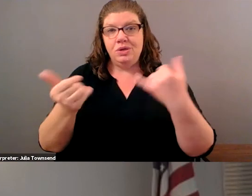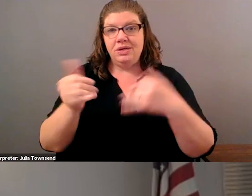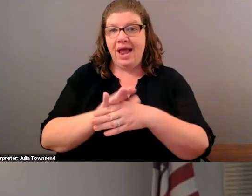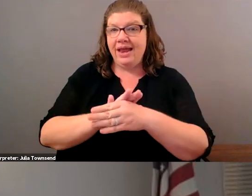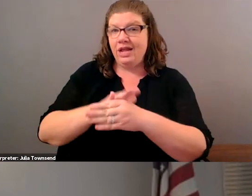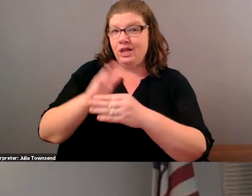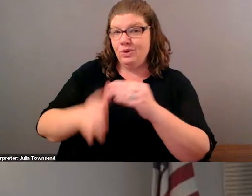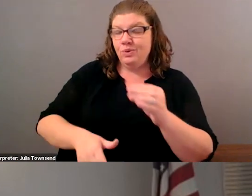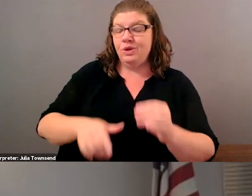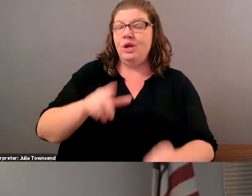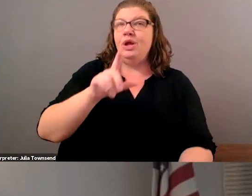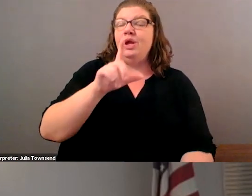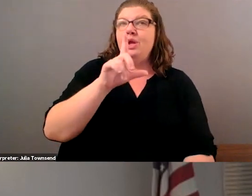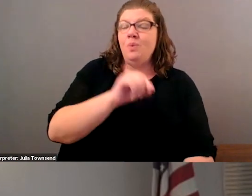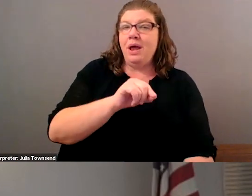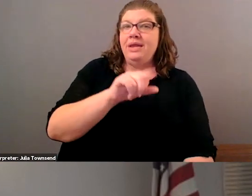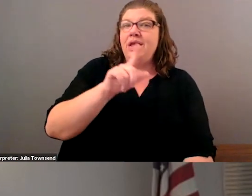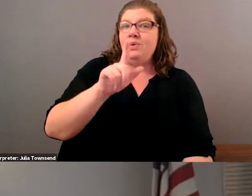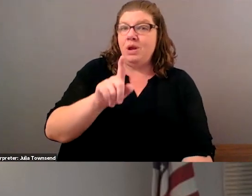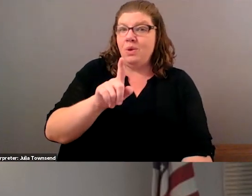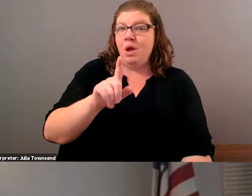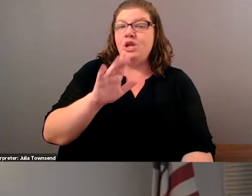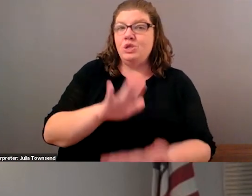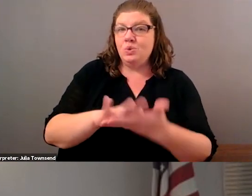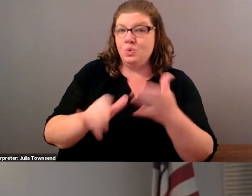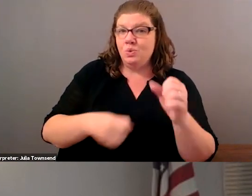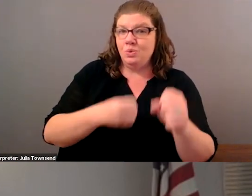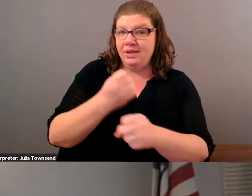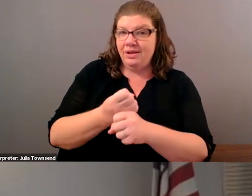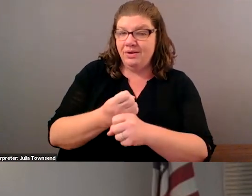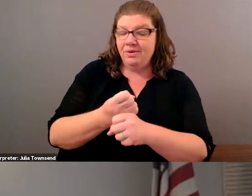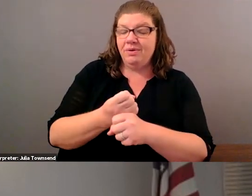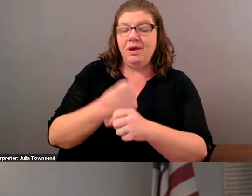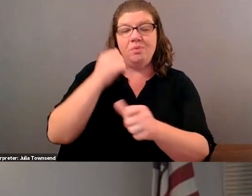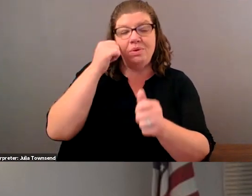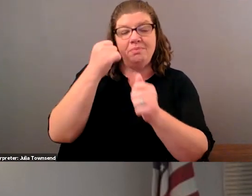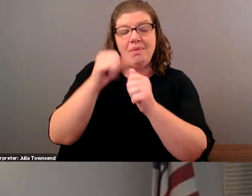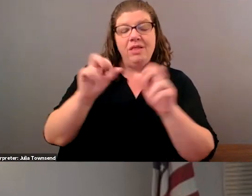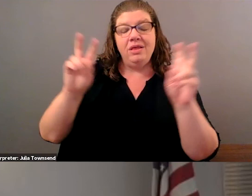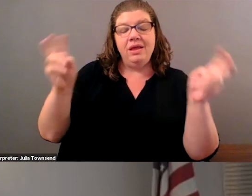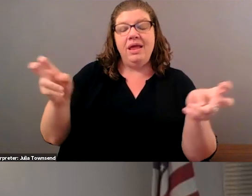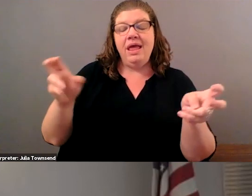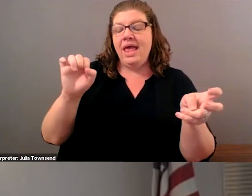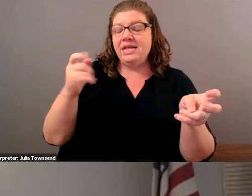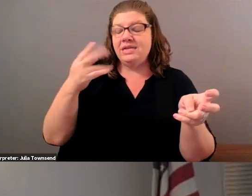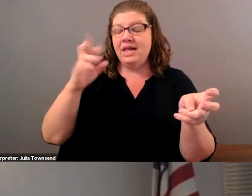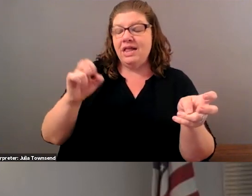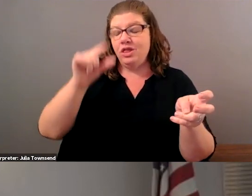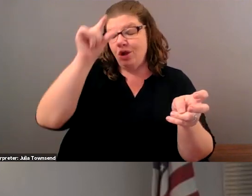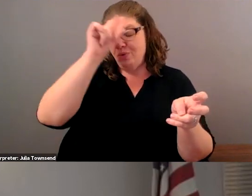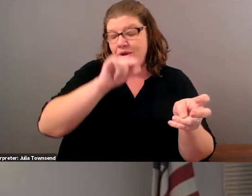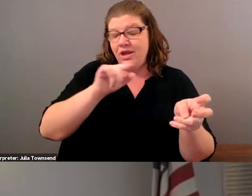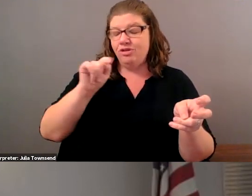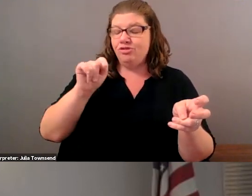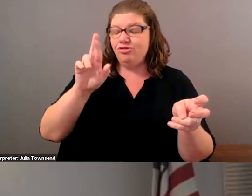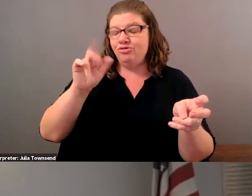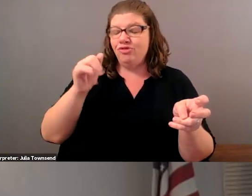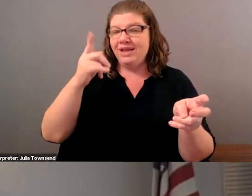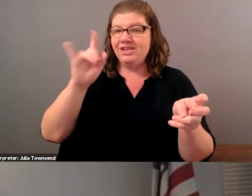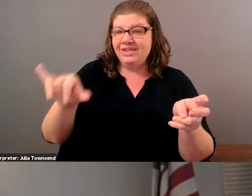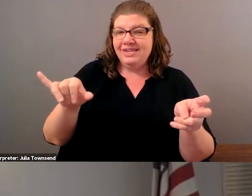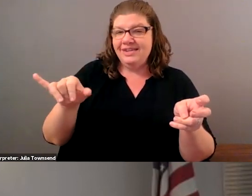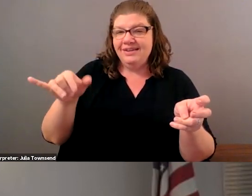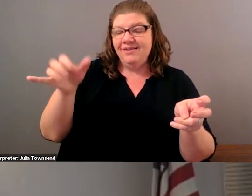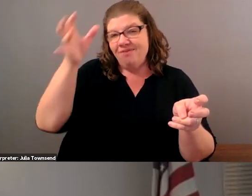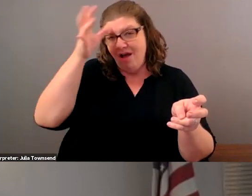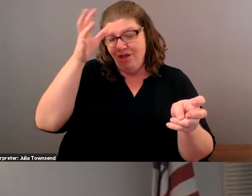the 2020-21 school year, I call to mind the words of Aeschylus, the Greek tragedy, father of